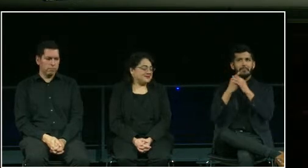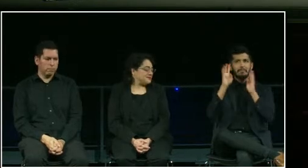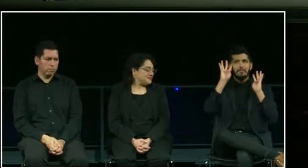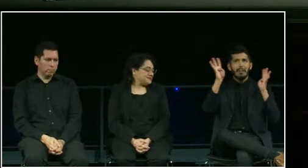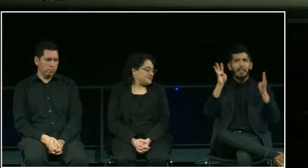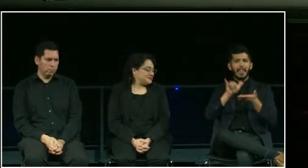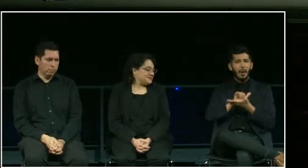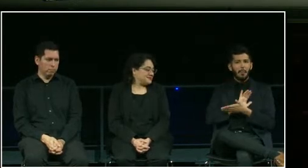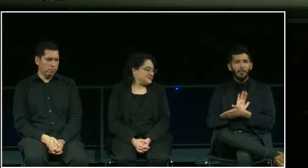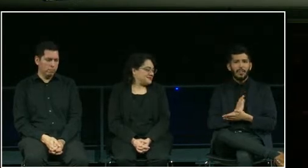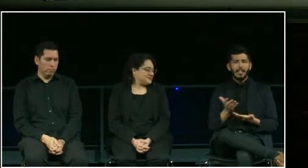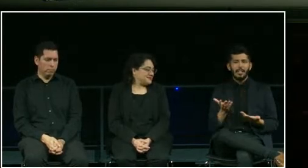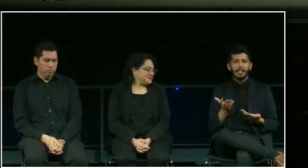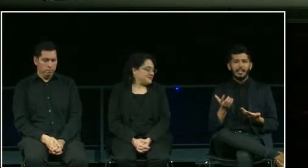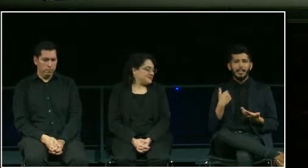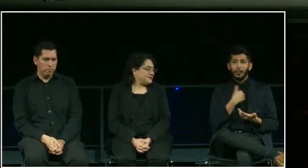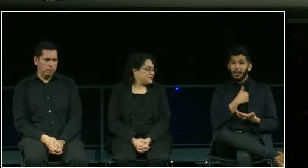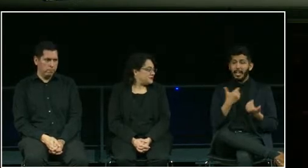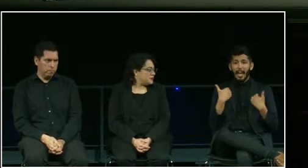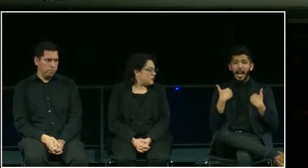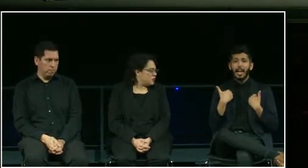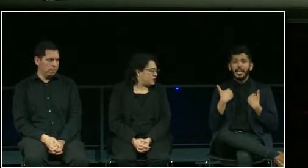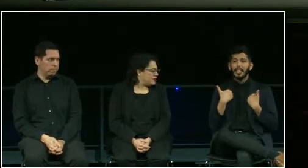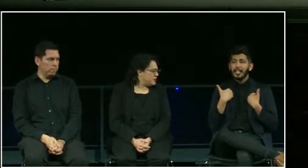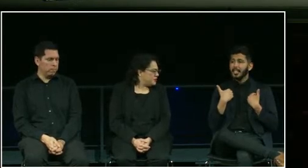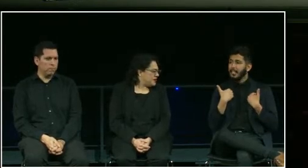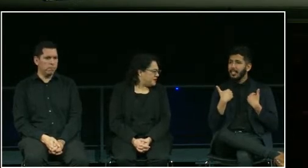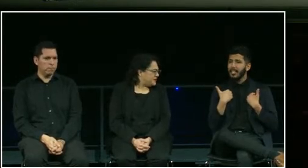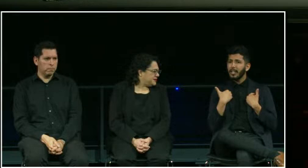We had Wendell and Wilde from Henry Selick.